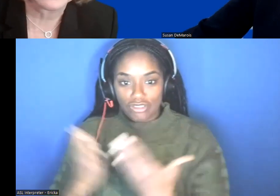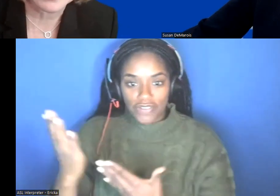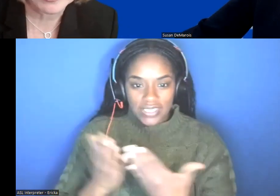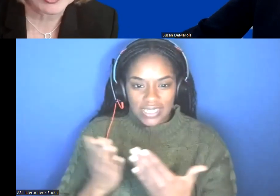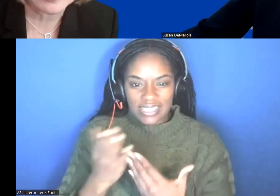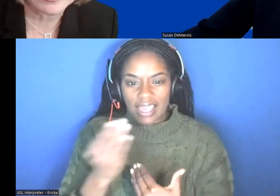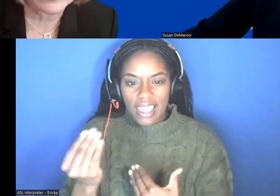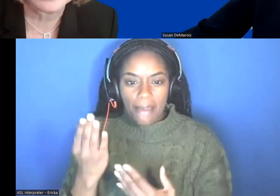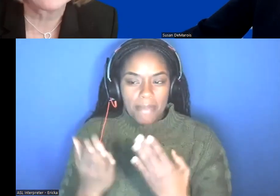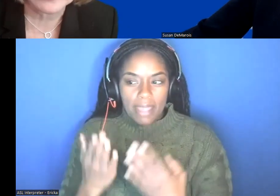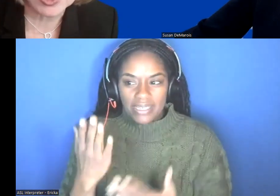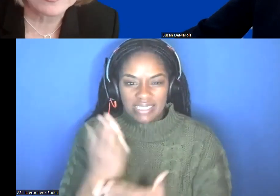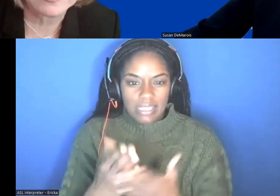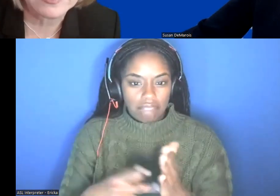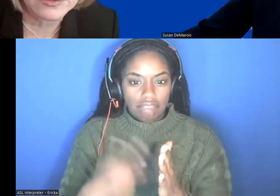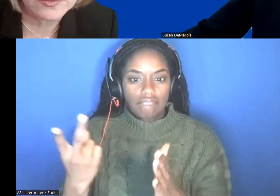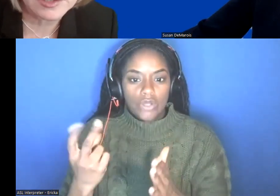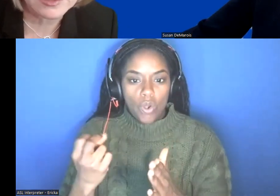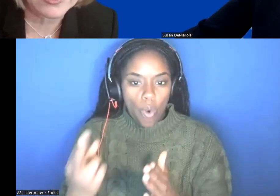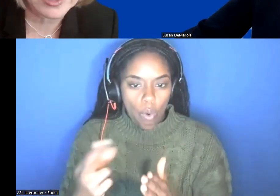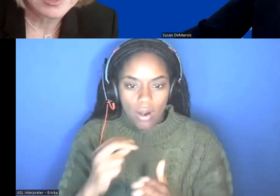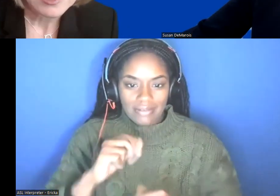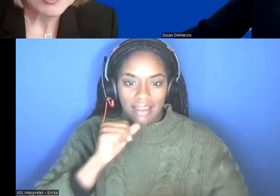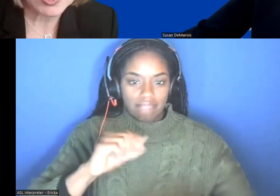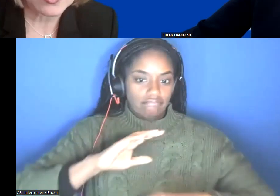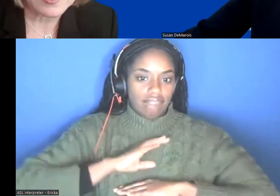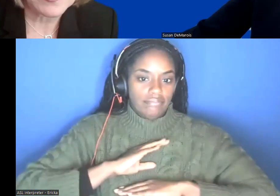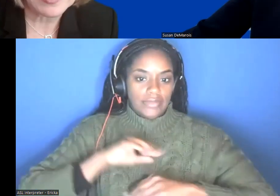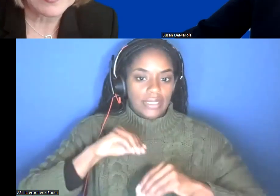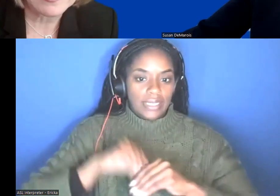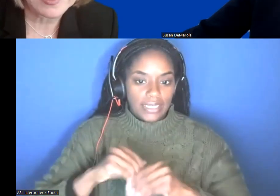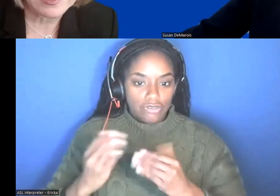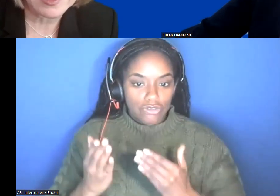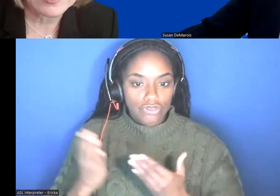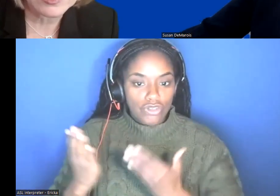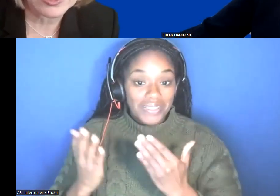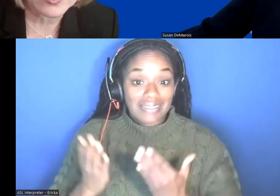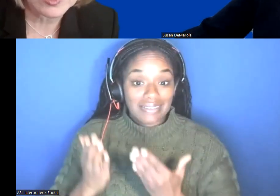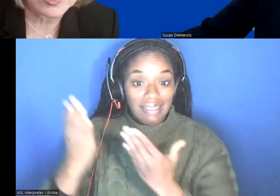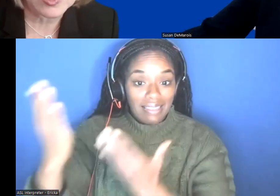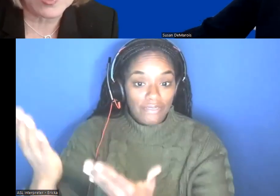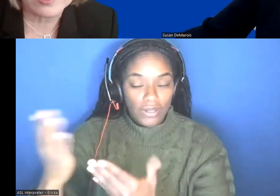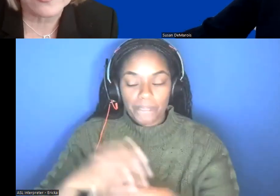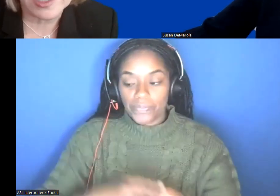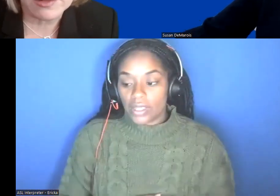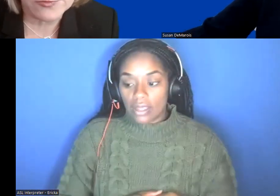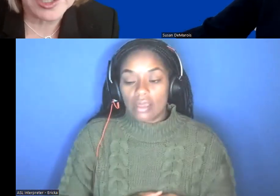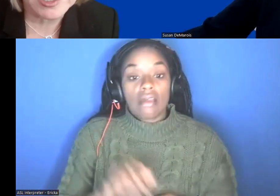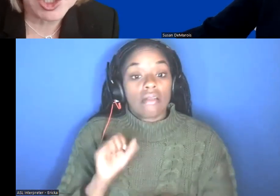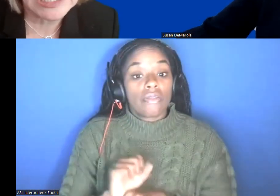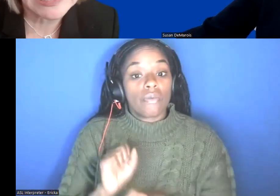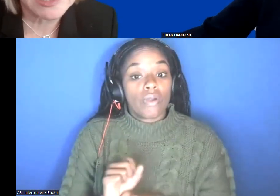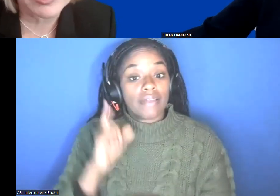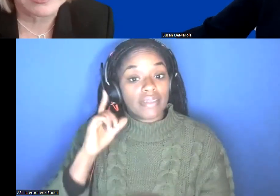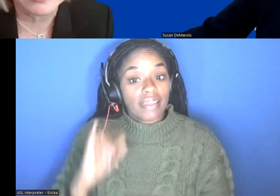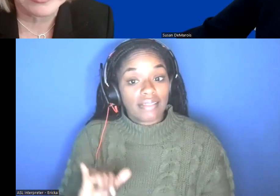have duplication or inefficiencies in service delivery. So I think that, the work of our California